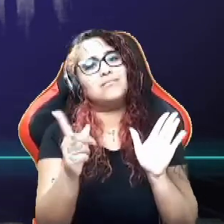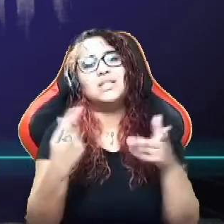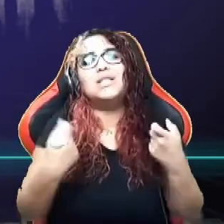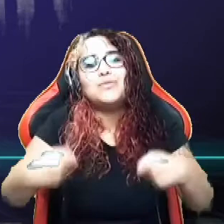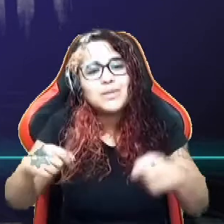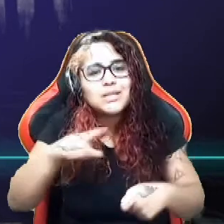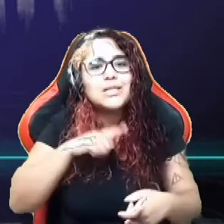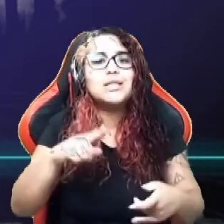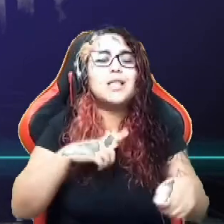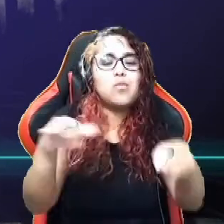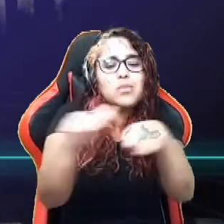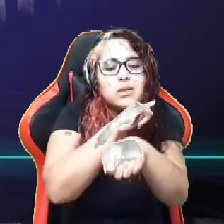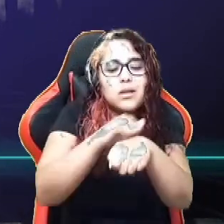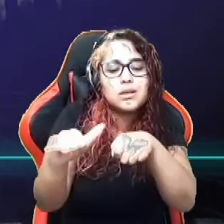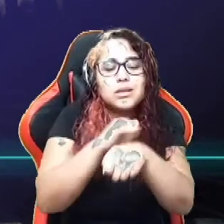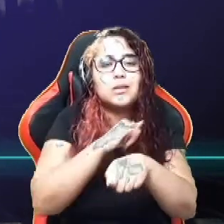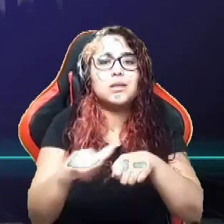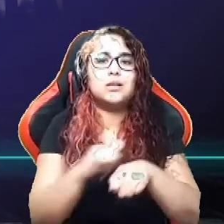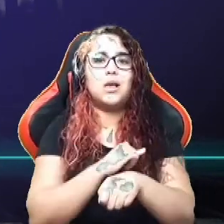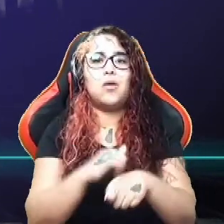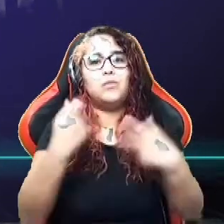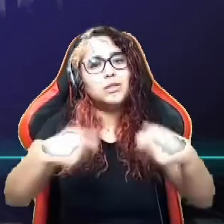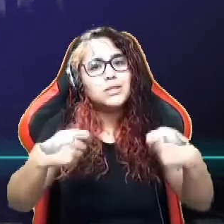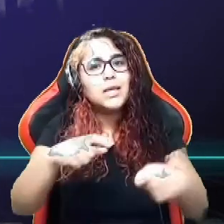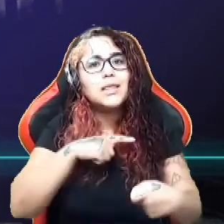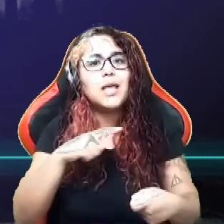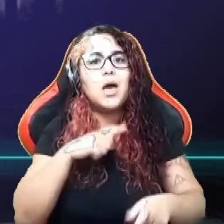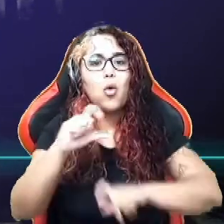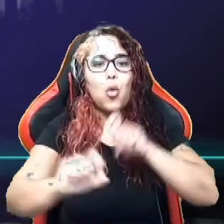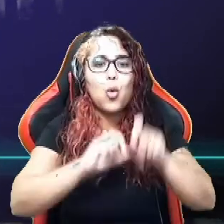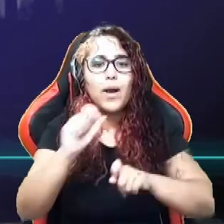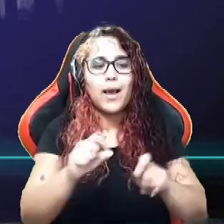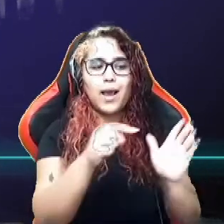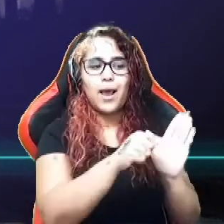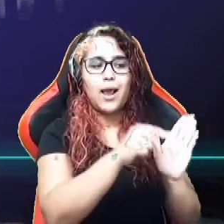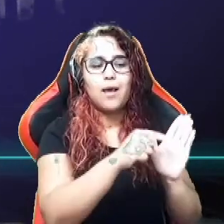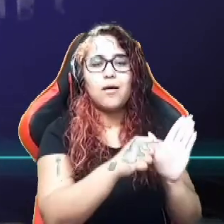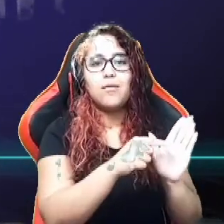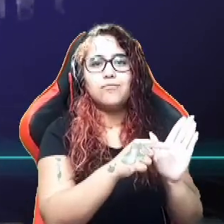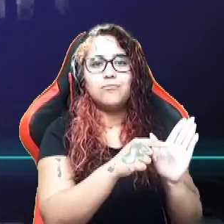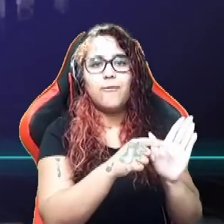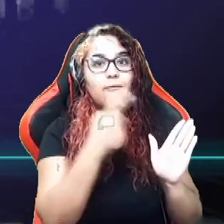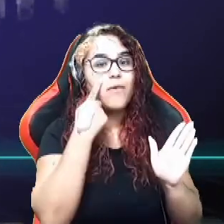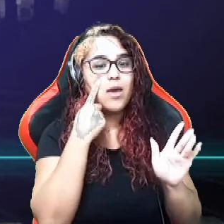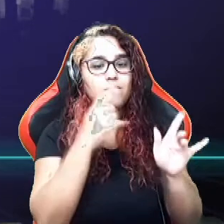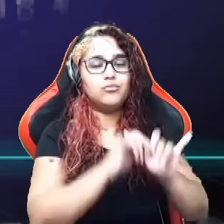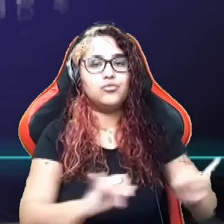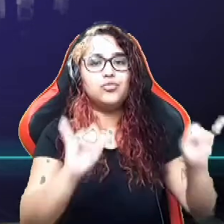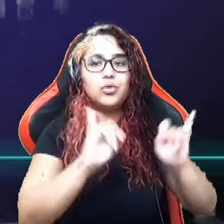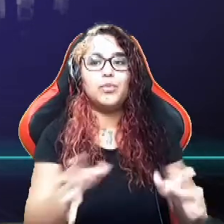We need to communicate through this platform to adapt to the way we communicate there.